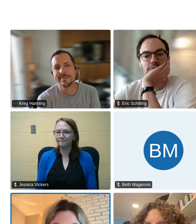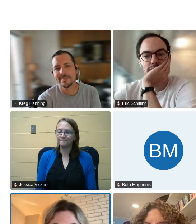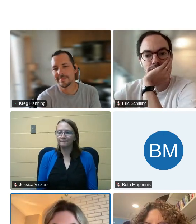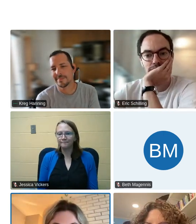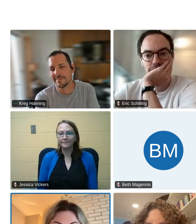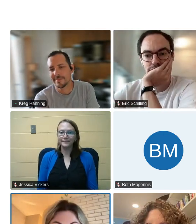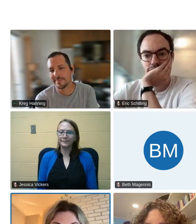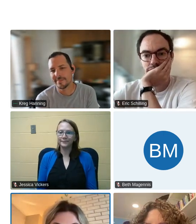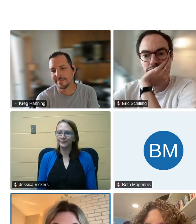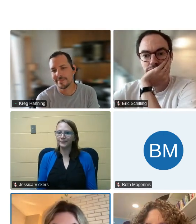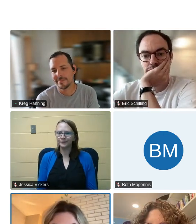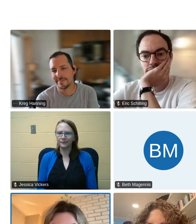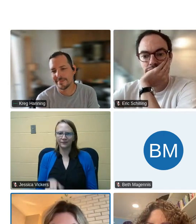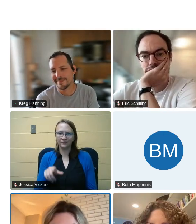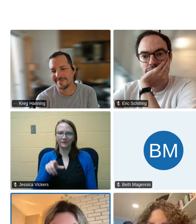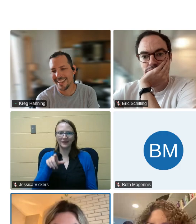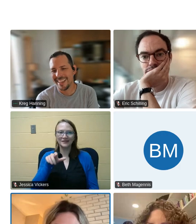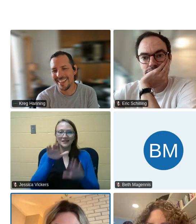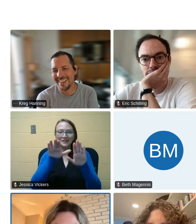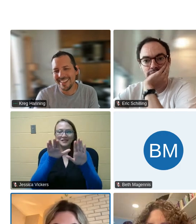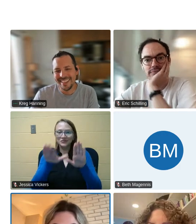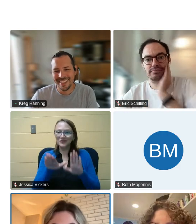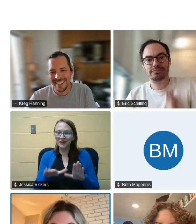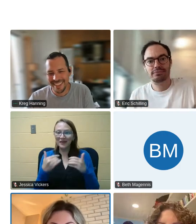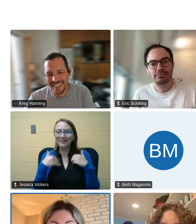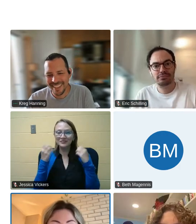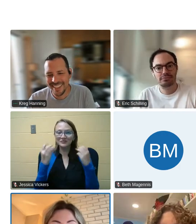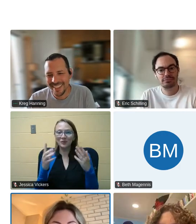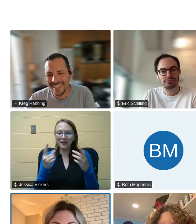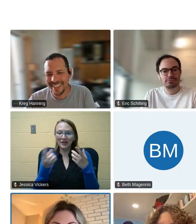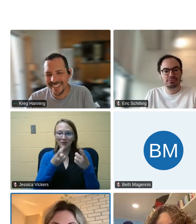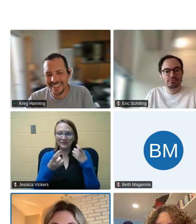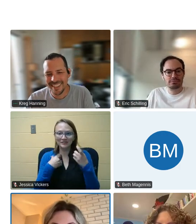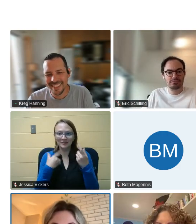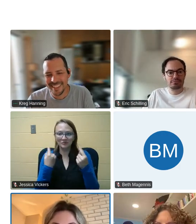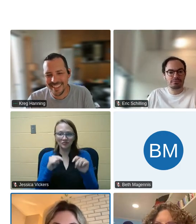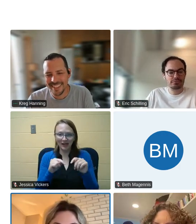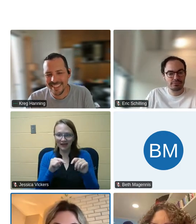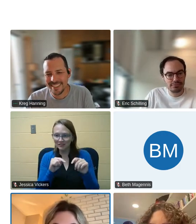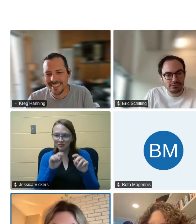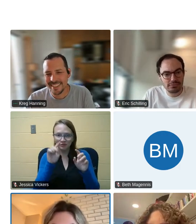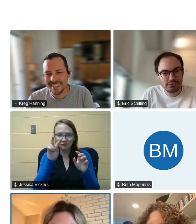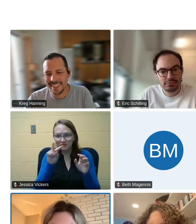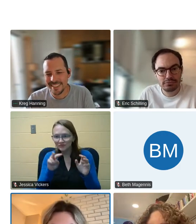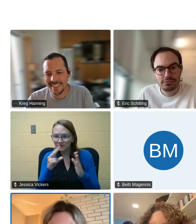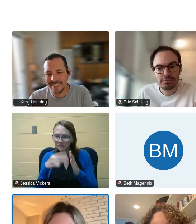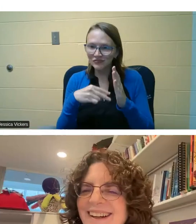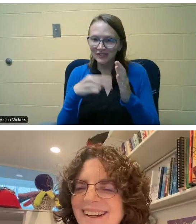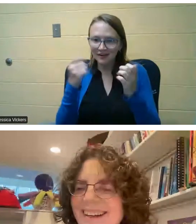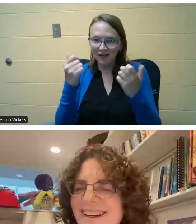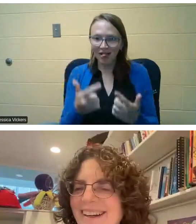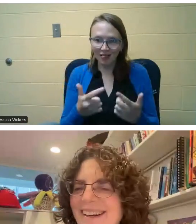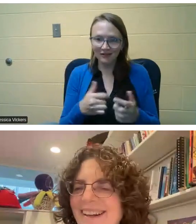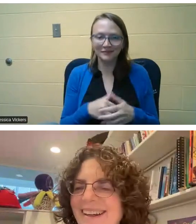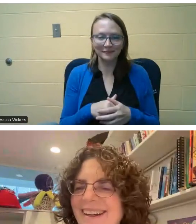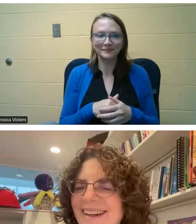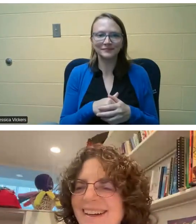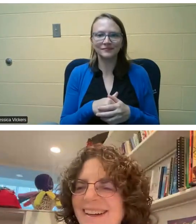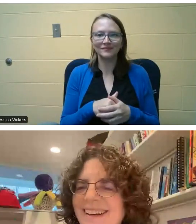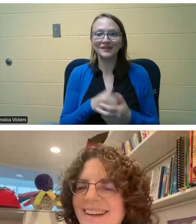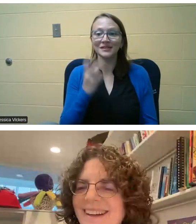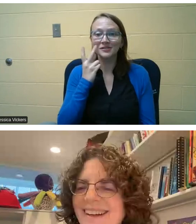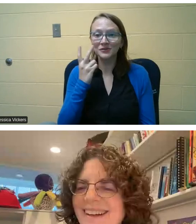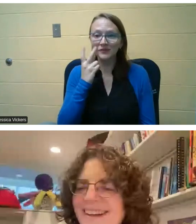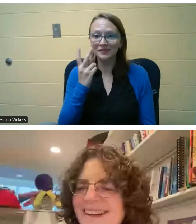Great. We have so many questions. I'm trying to keep up here. But I think, so I'm trying, yeah. So let's